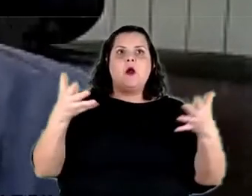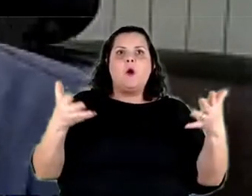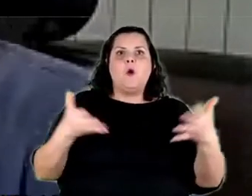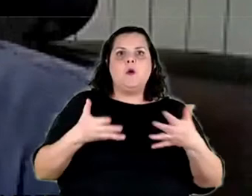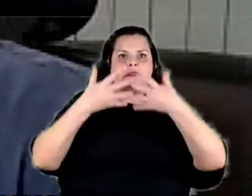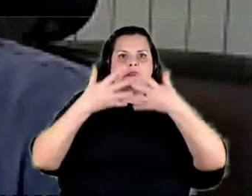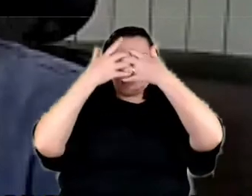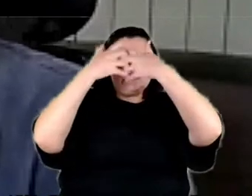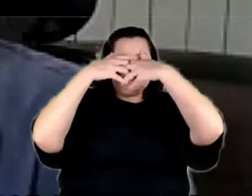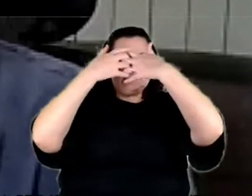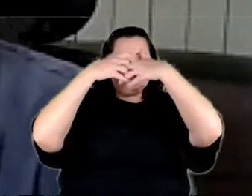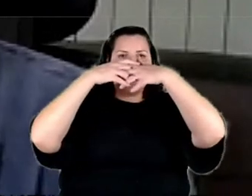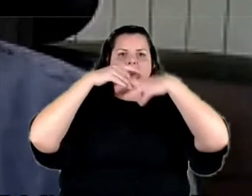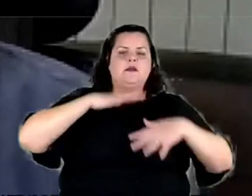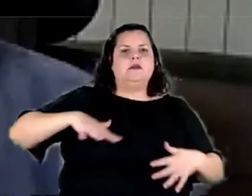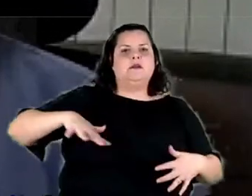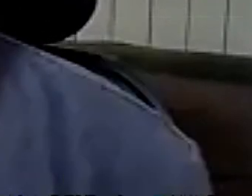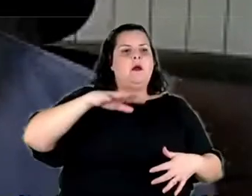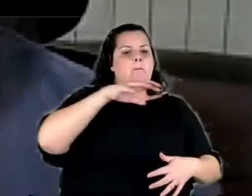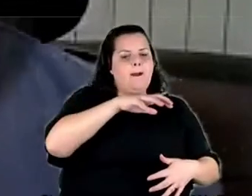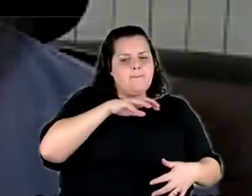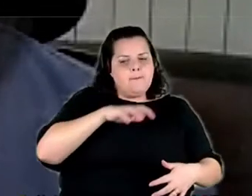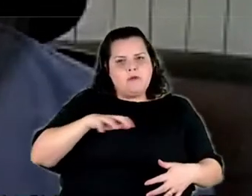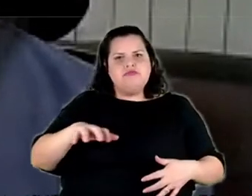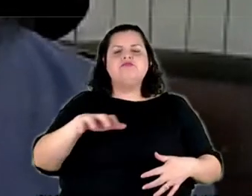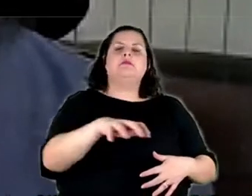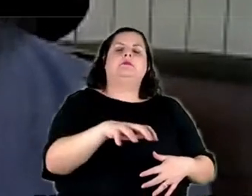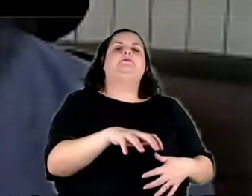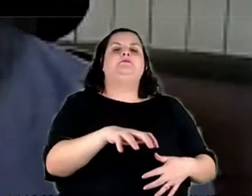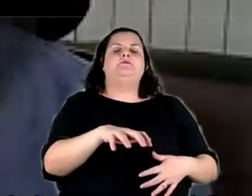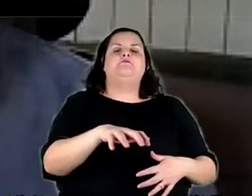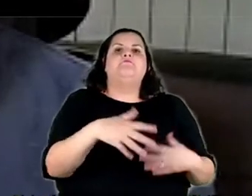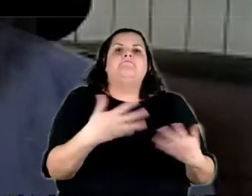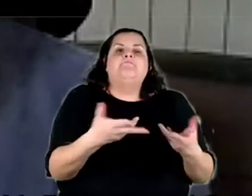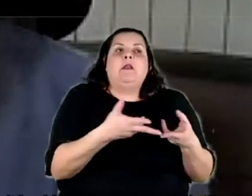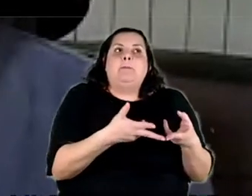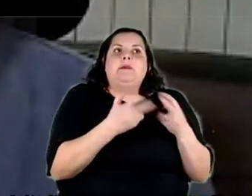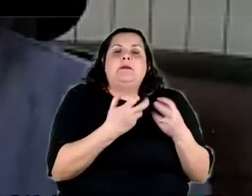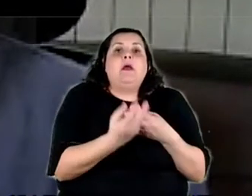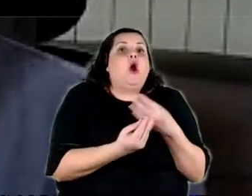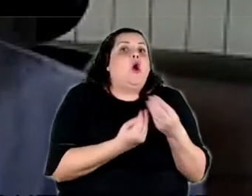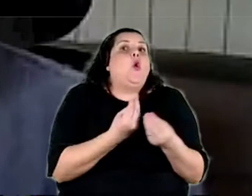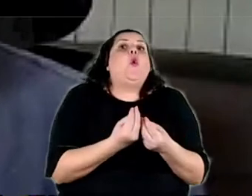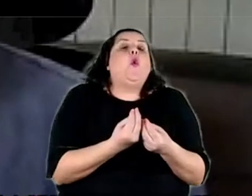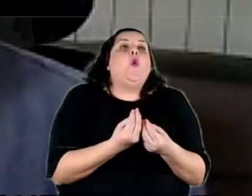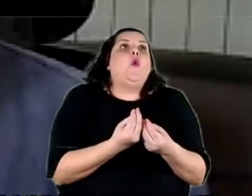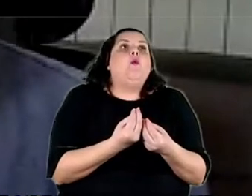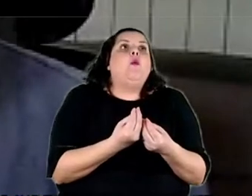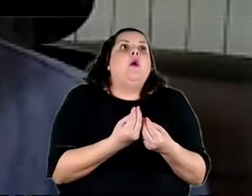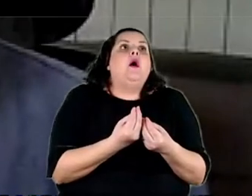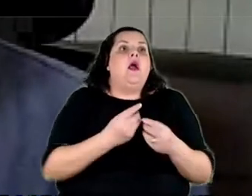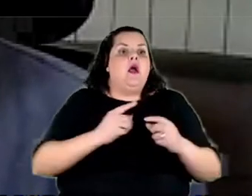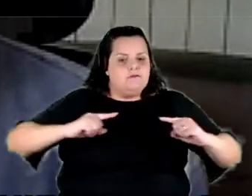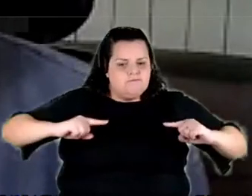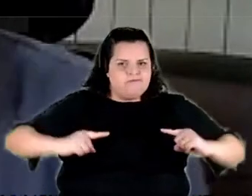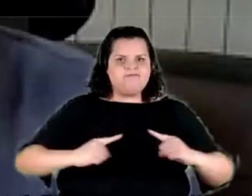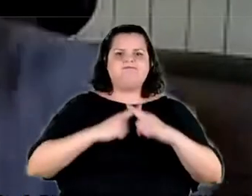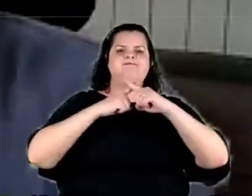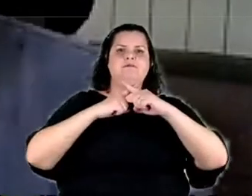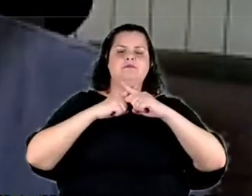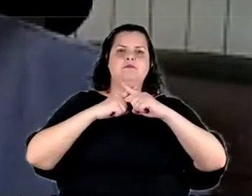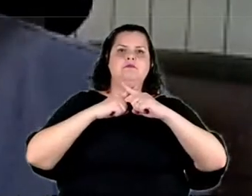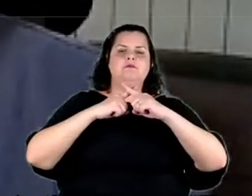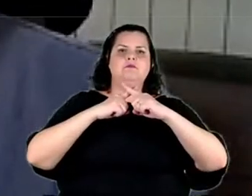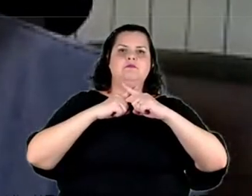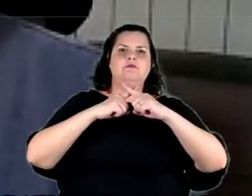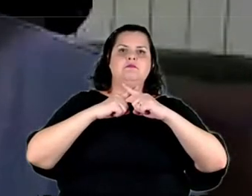by outsiders. Israelis don't only see Israel versus the Palestinians. Israel